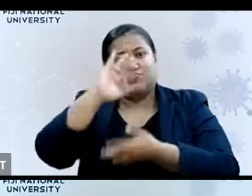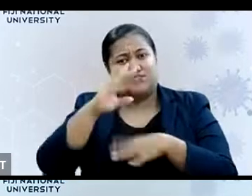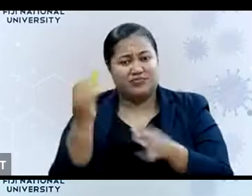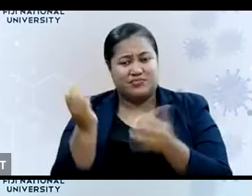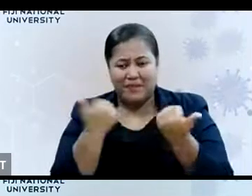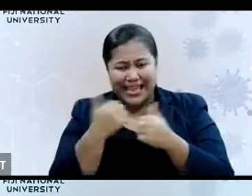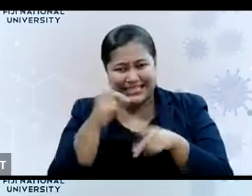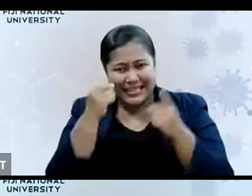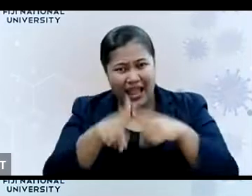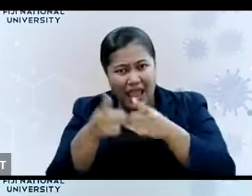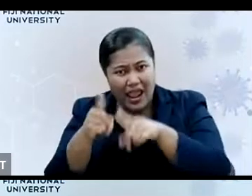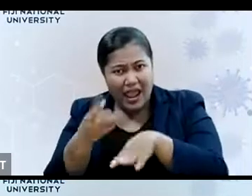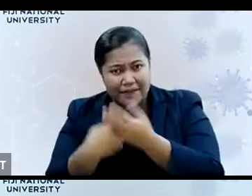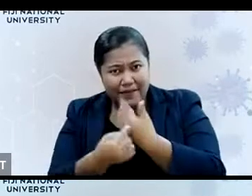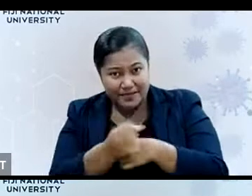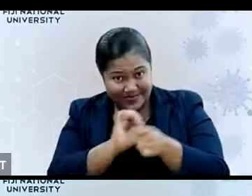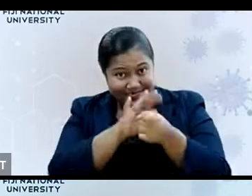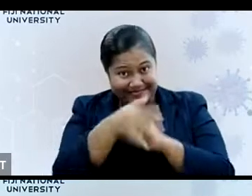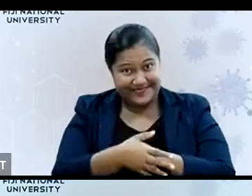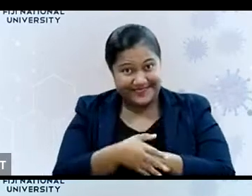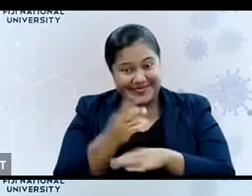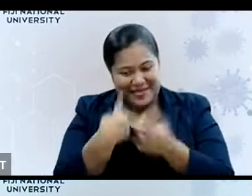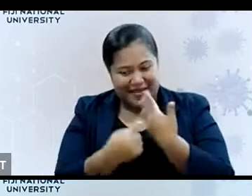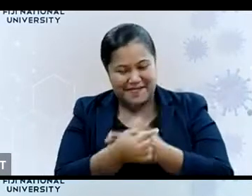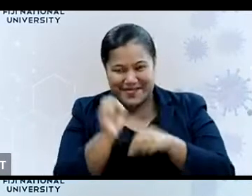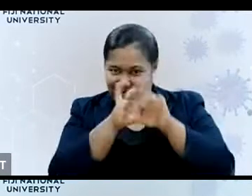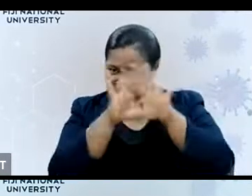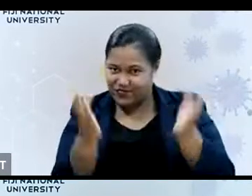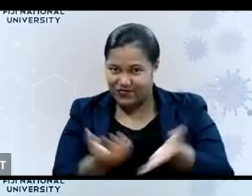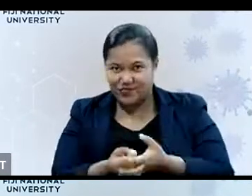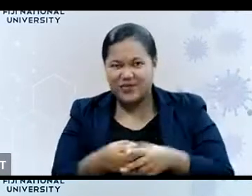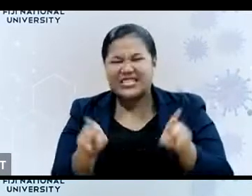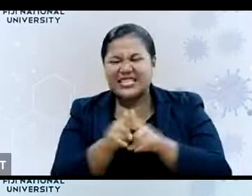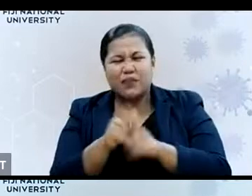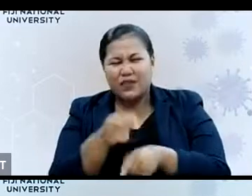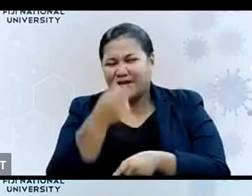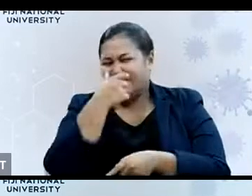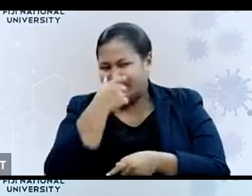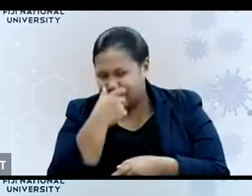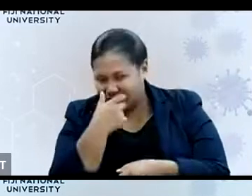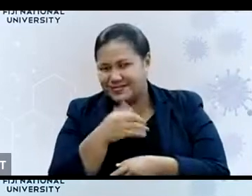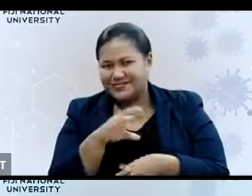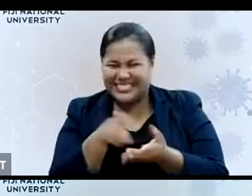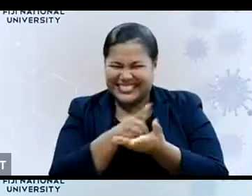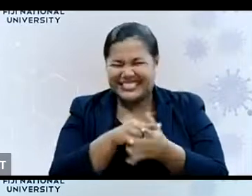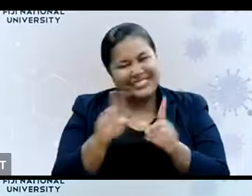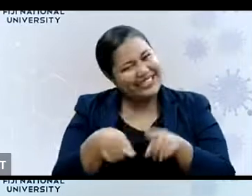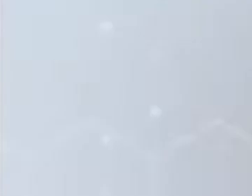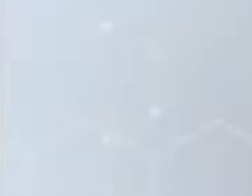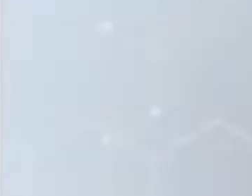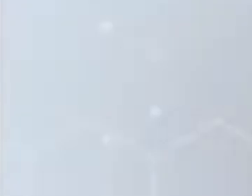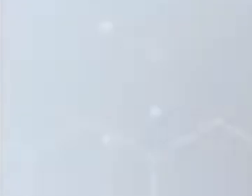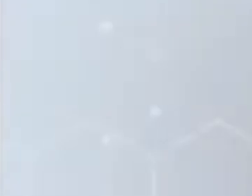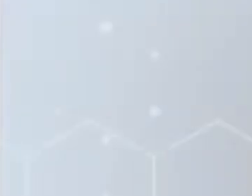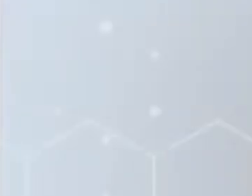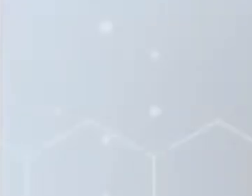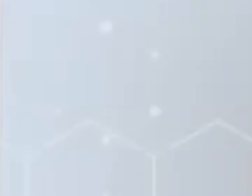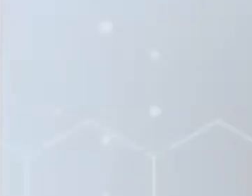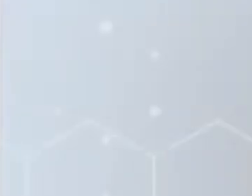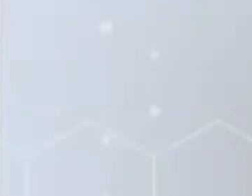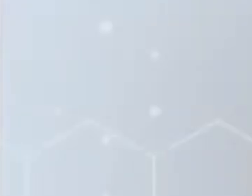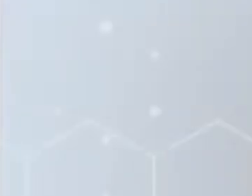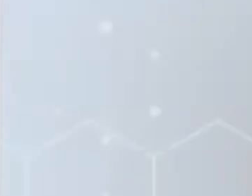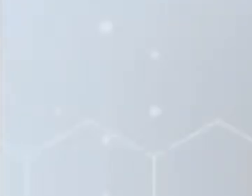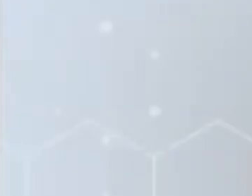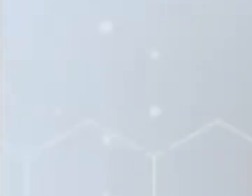COVID as are estimated to occur with influenza. And that's an underestimate. And